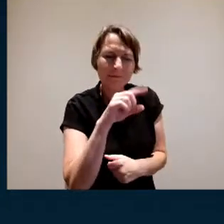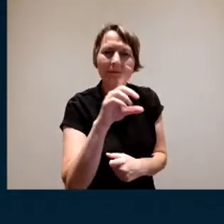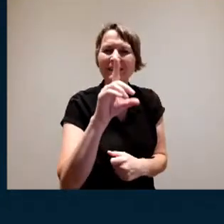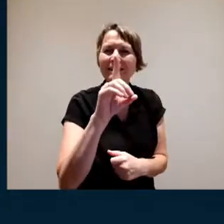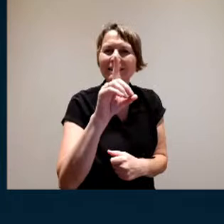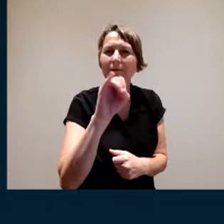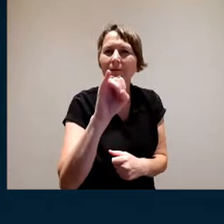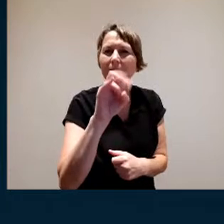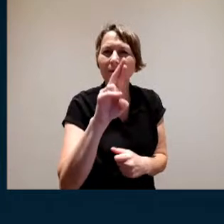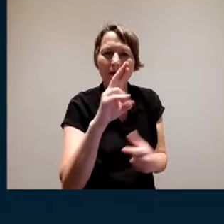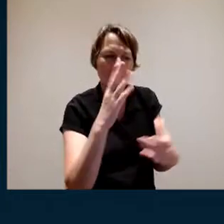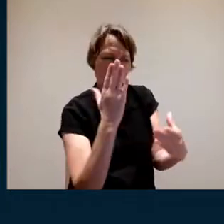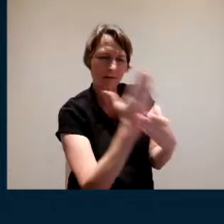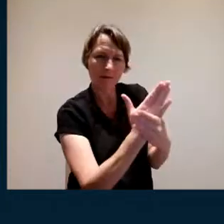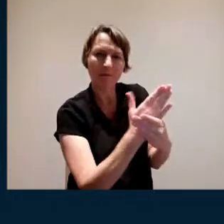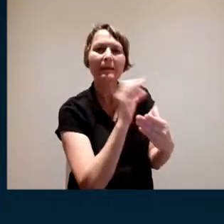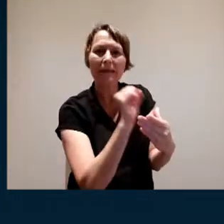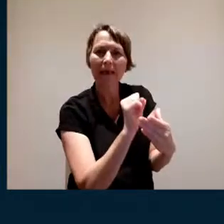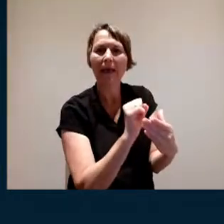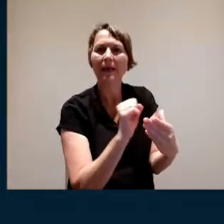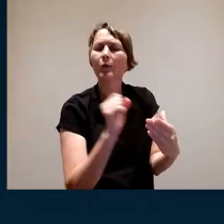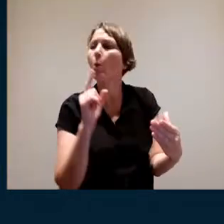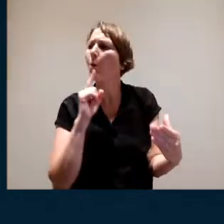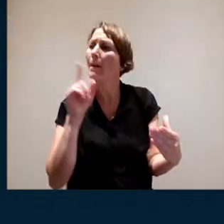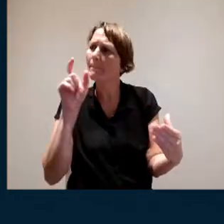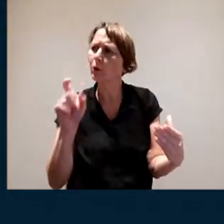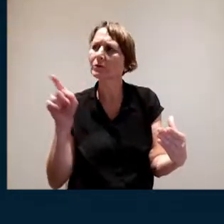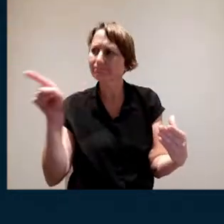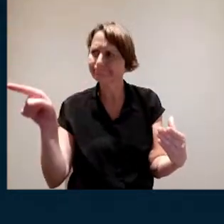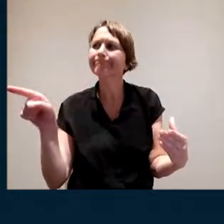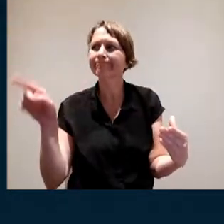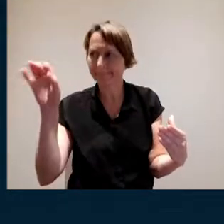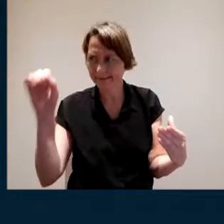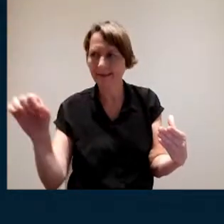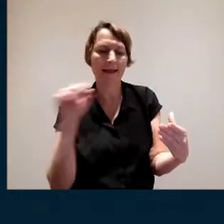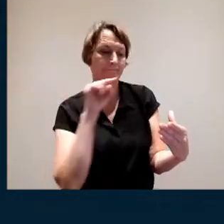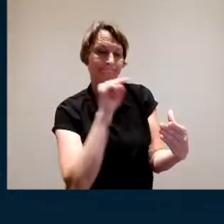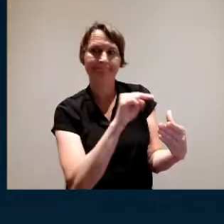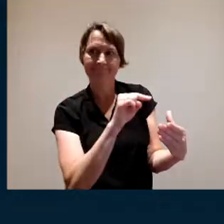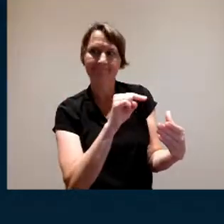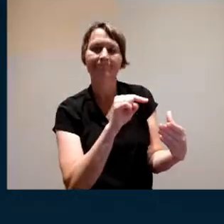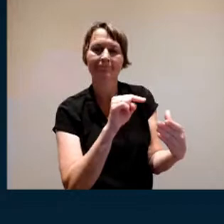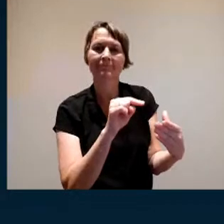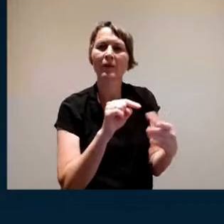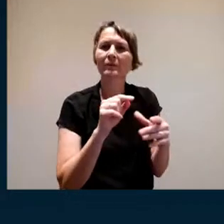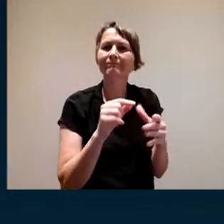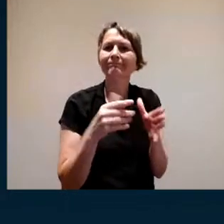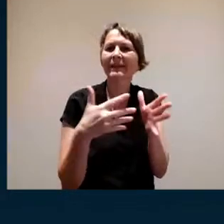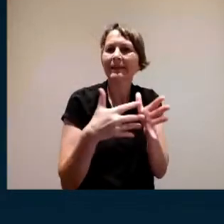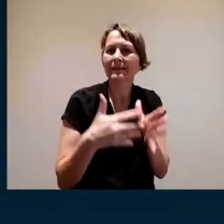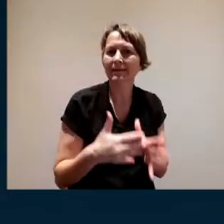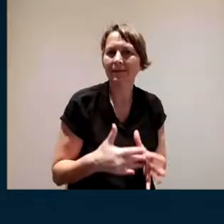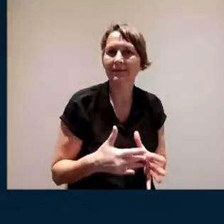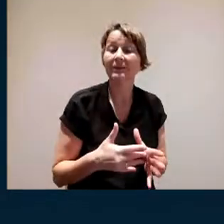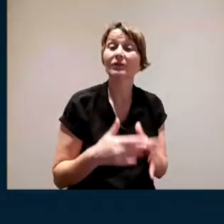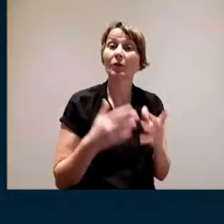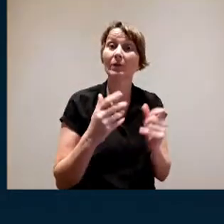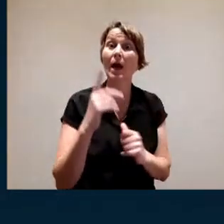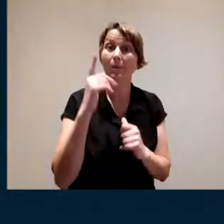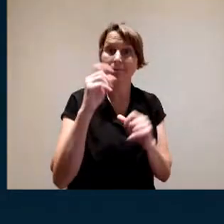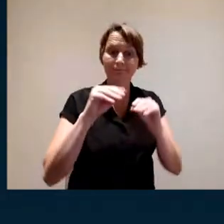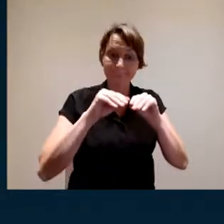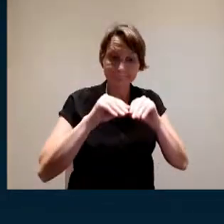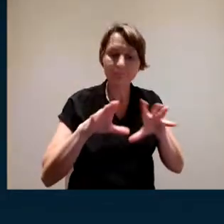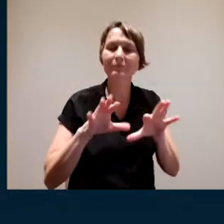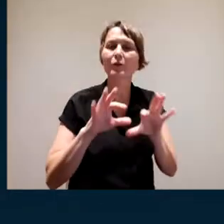to install within the organization. So it's all installed. Let's get back to the release pipeline that we started with, and let's